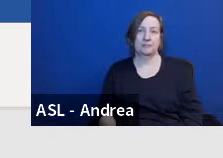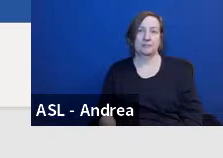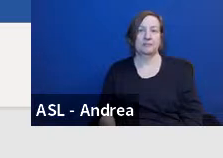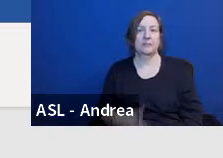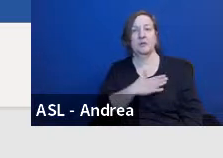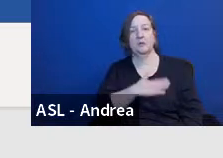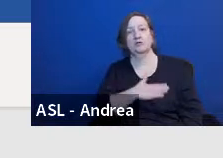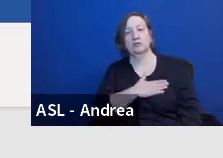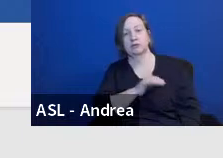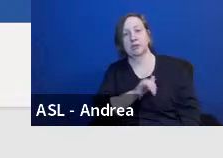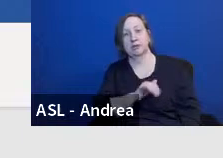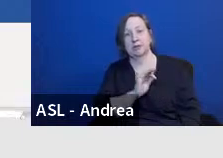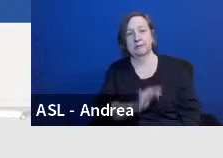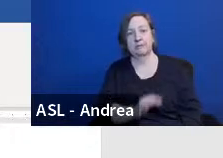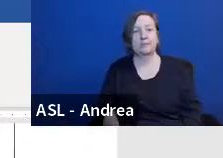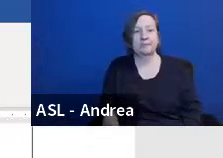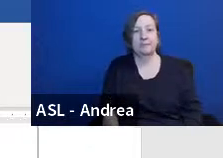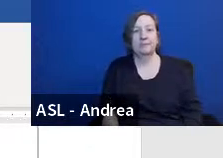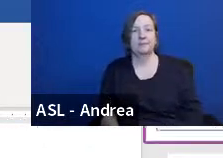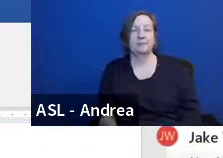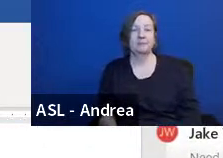Appreciate that.